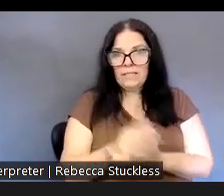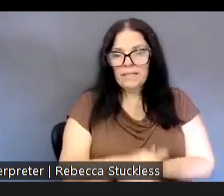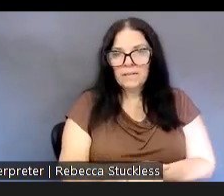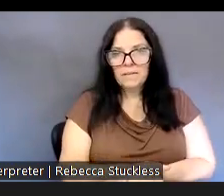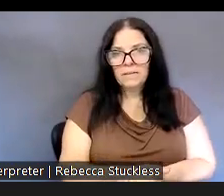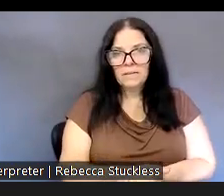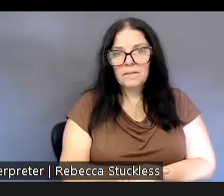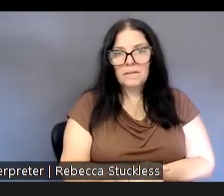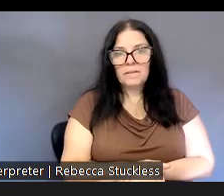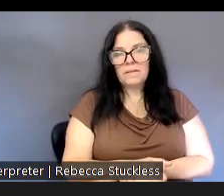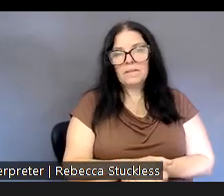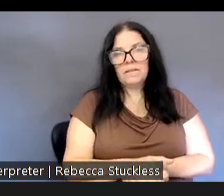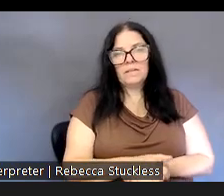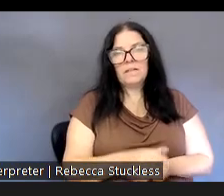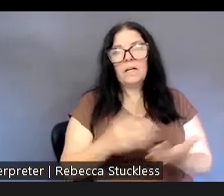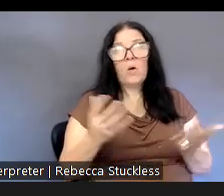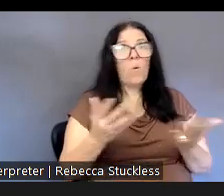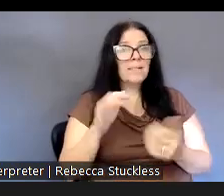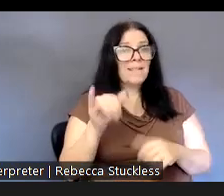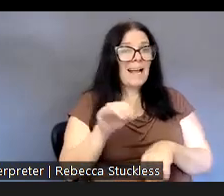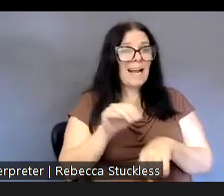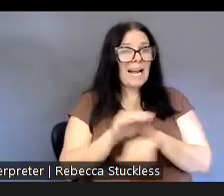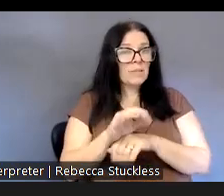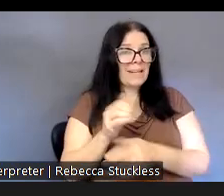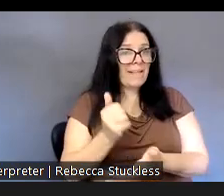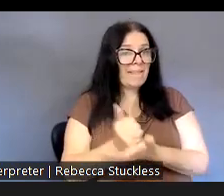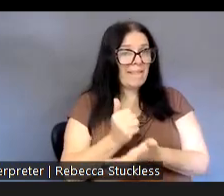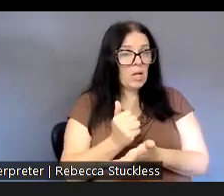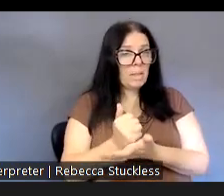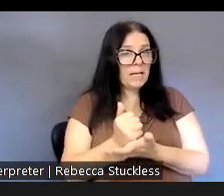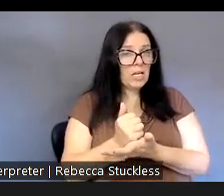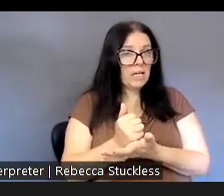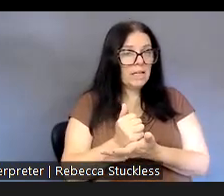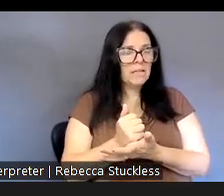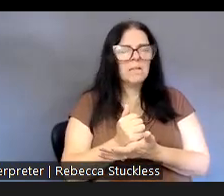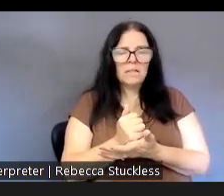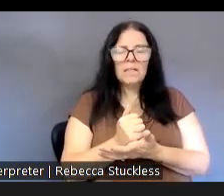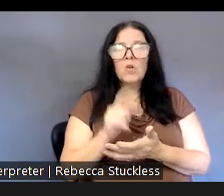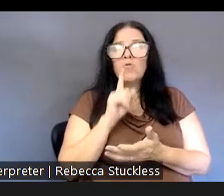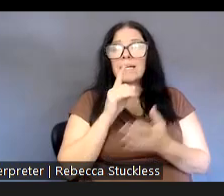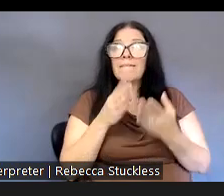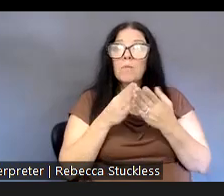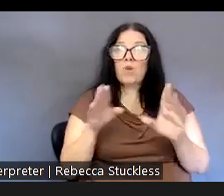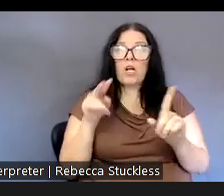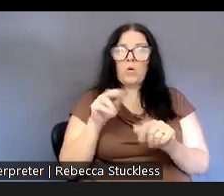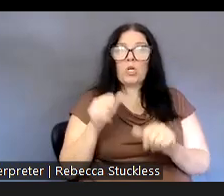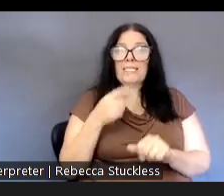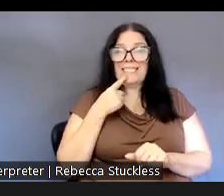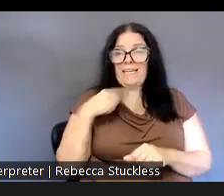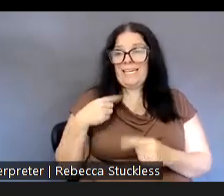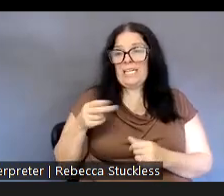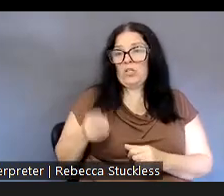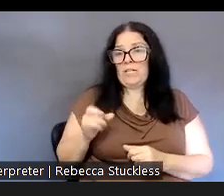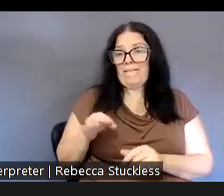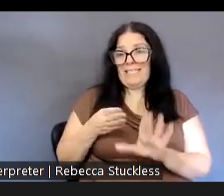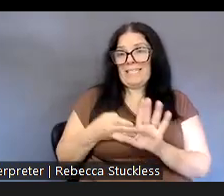and therapy approaches that are out there? Speaking very broadly, we could say that in the history of psychotherapy, there have been at least